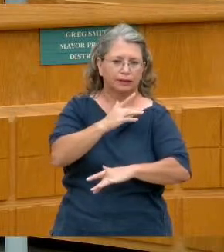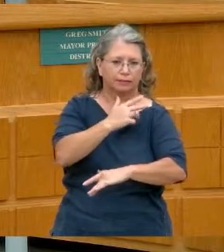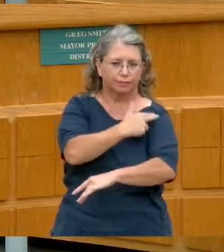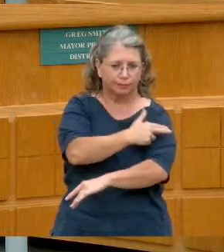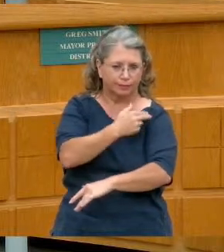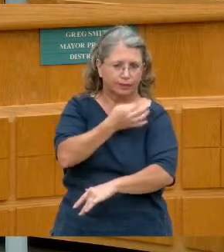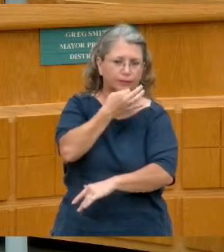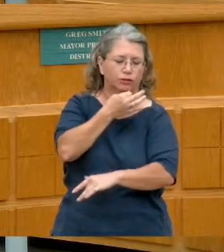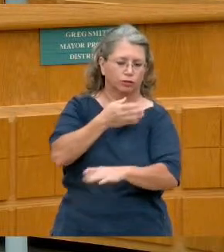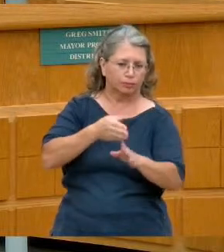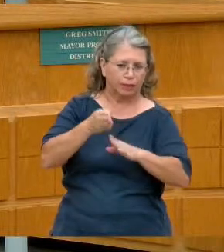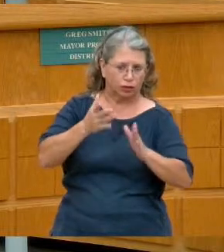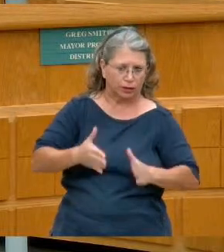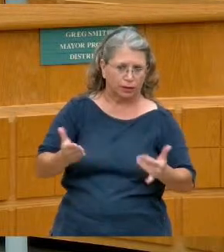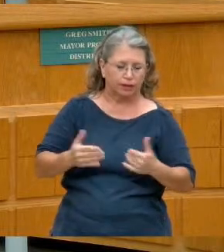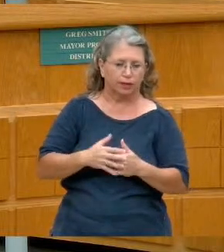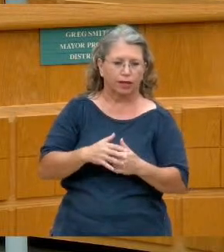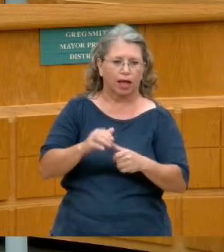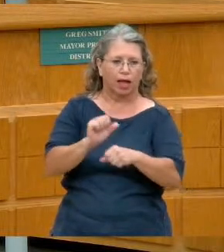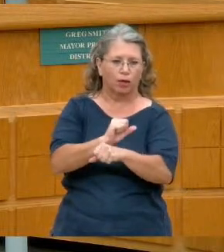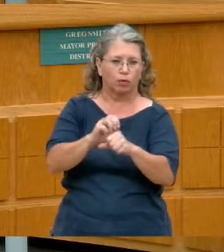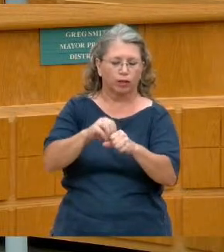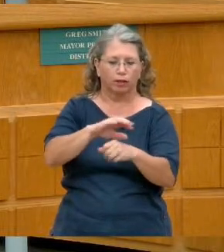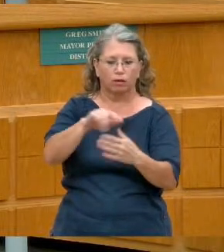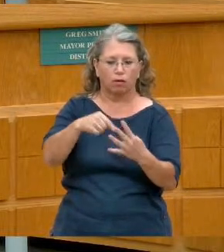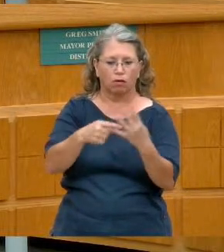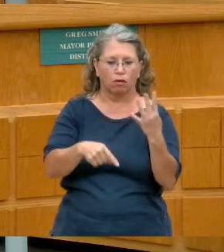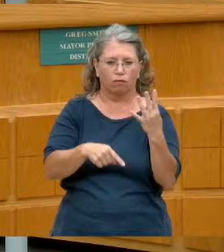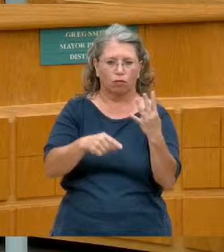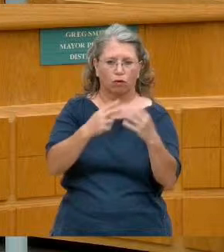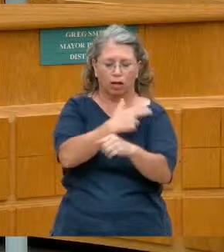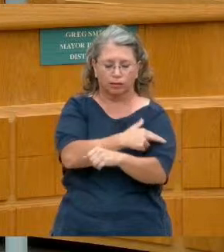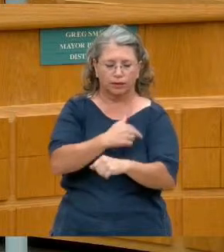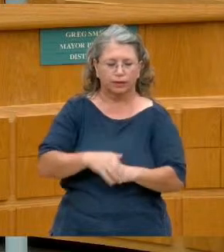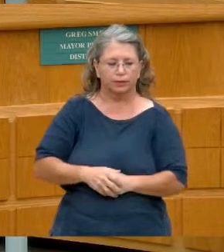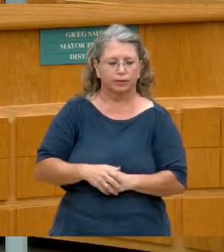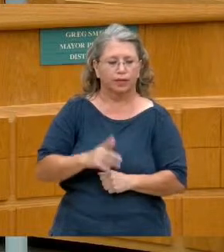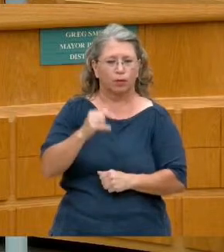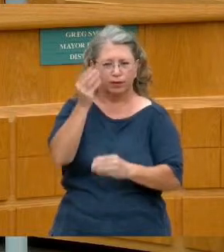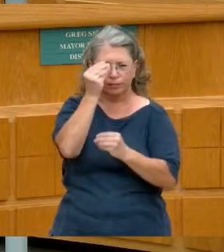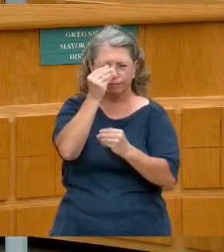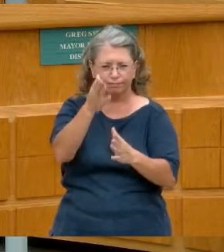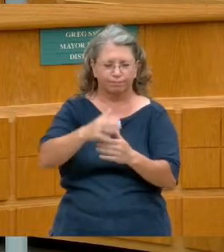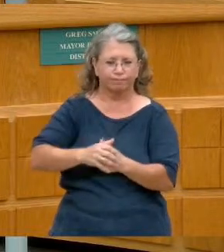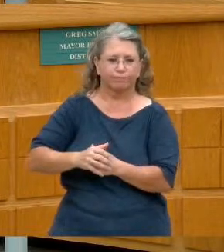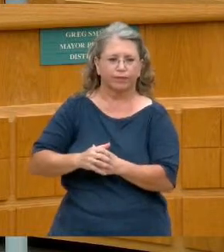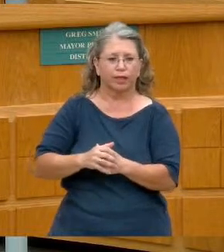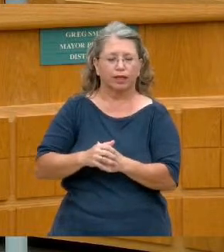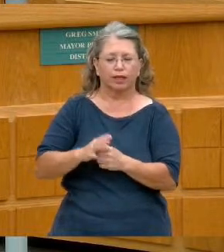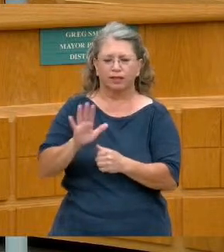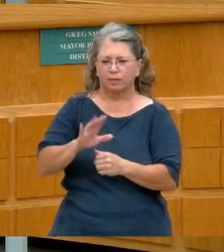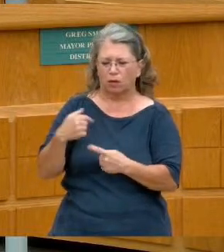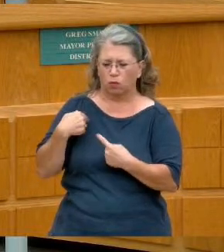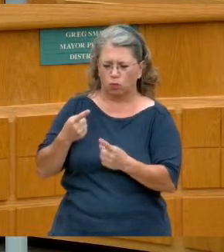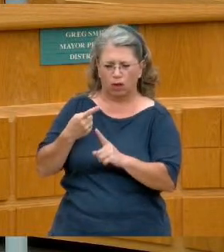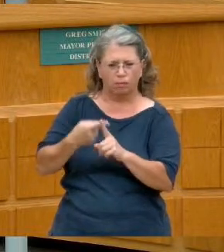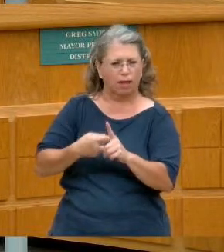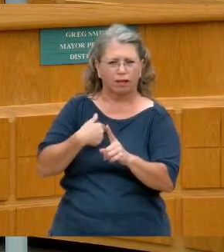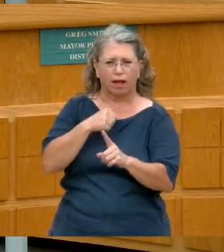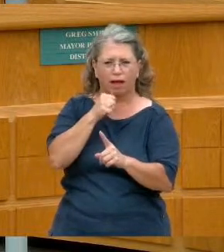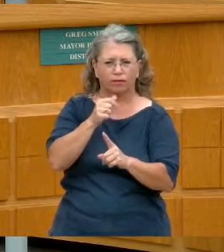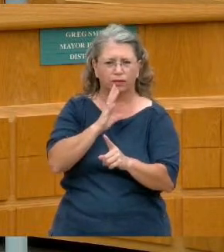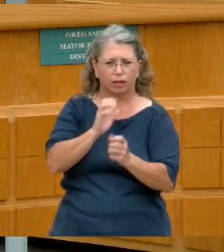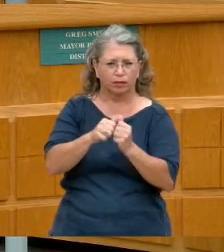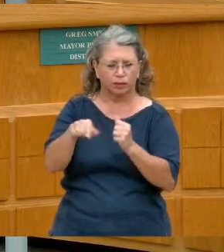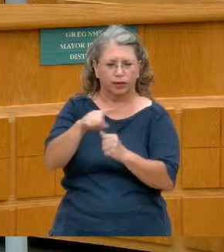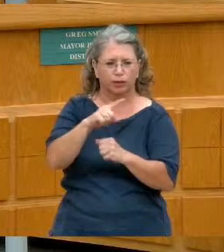So I want to kind of give you an update. It's been almost a month. We talked about the treatment. And first of all, I want to